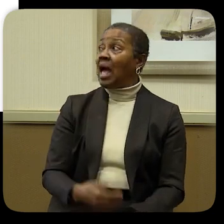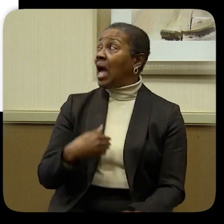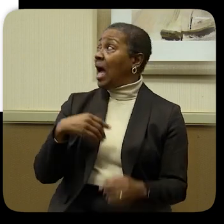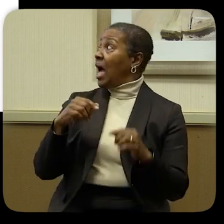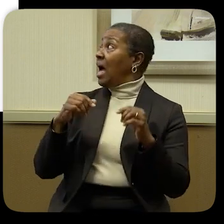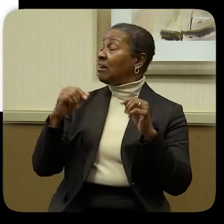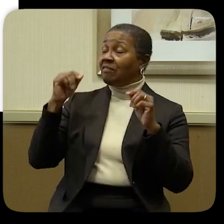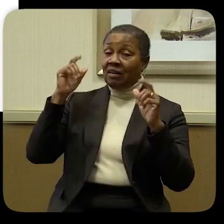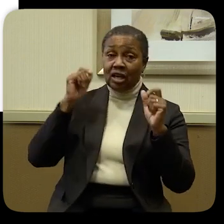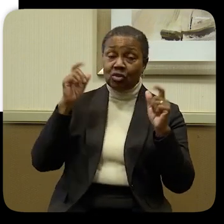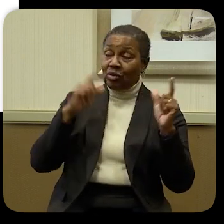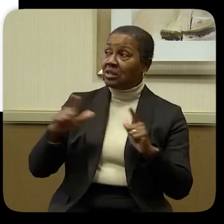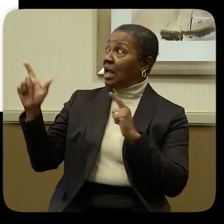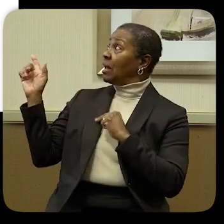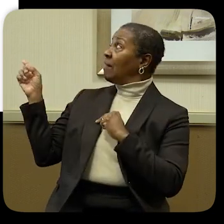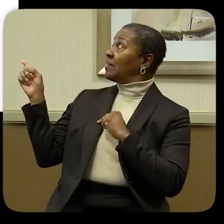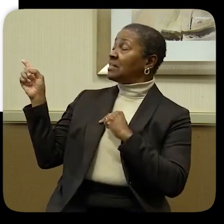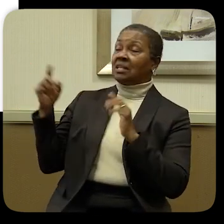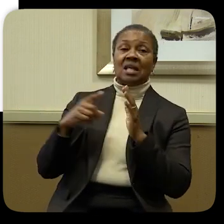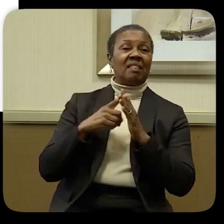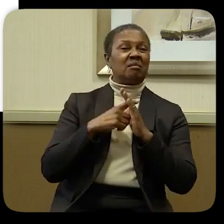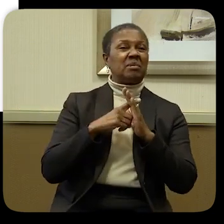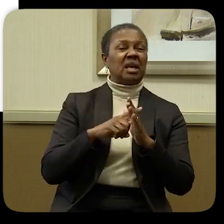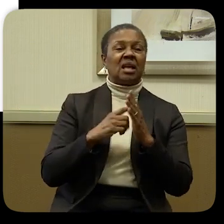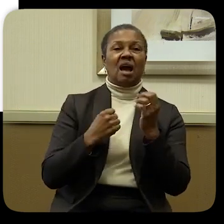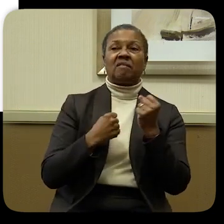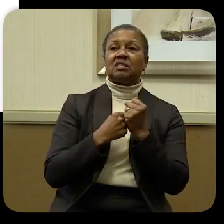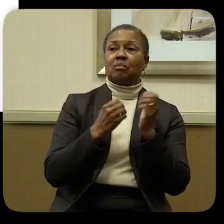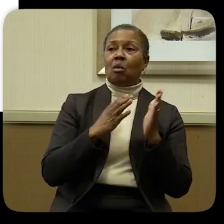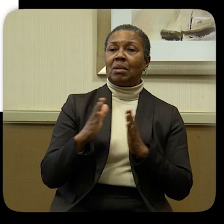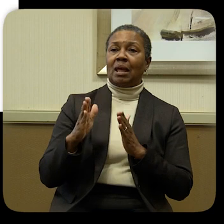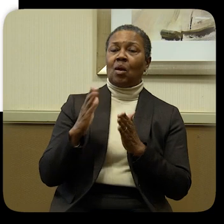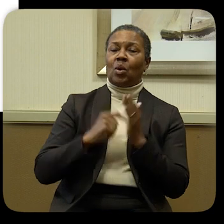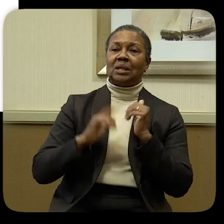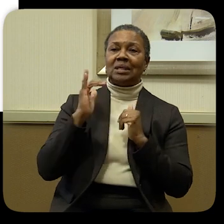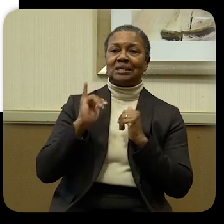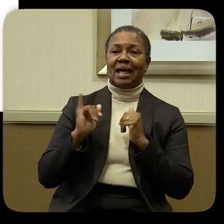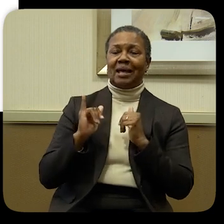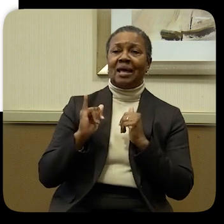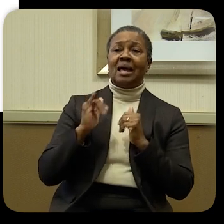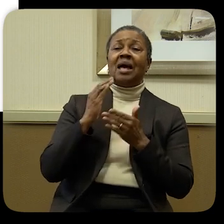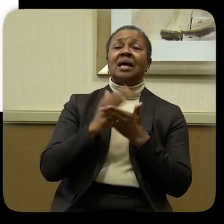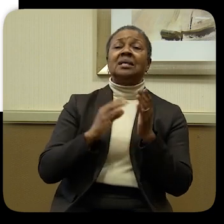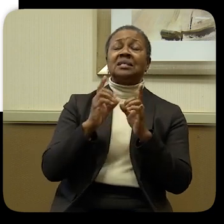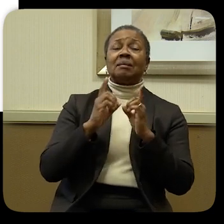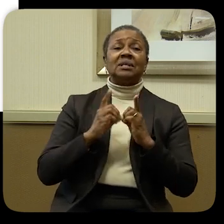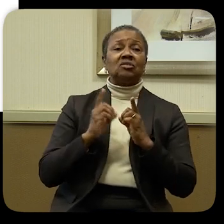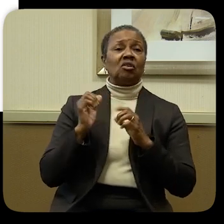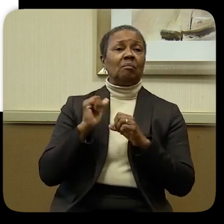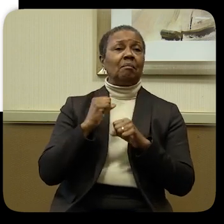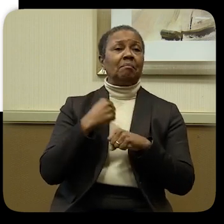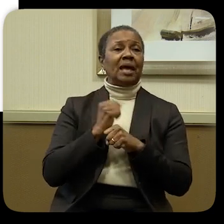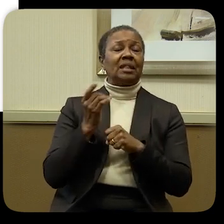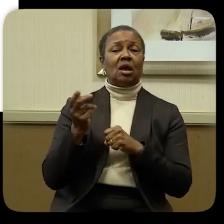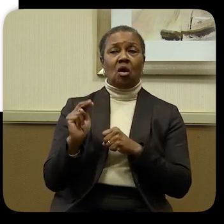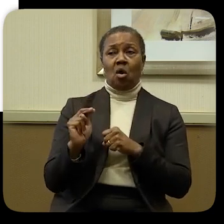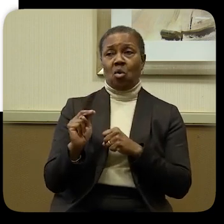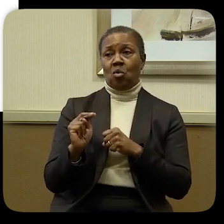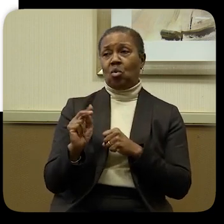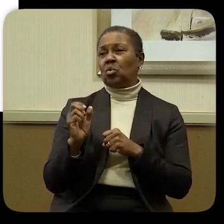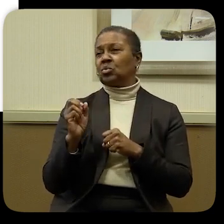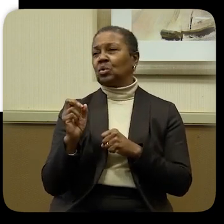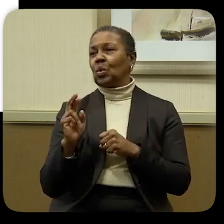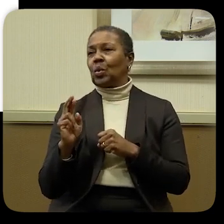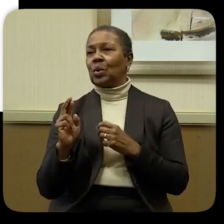a screenshot. This is what the beginning of the support plan looks like. So I've seen some districts, they've made their own, or they